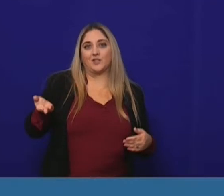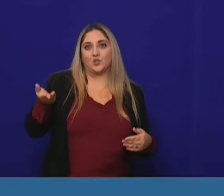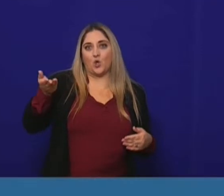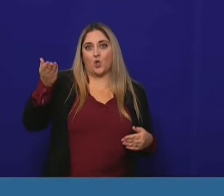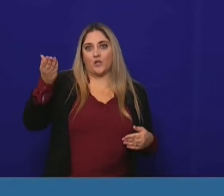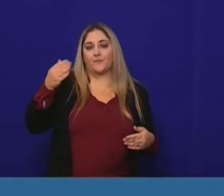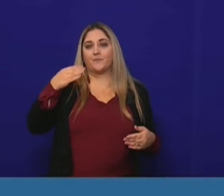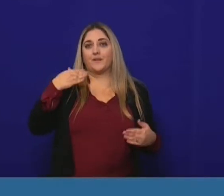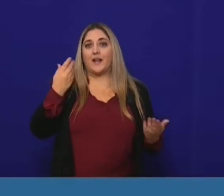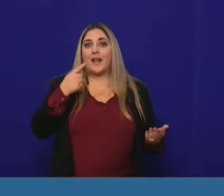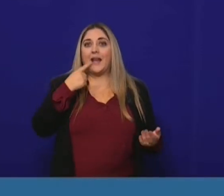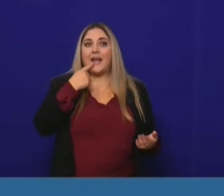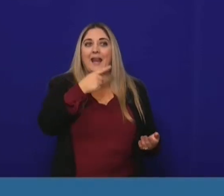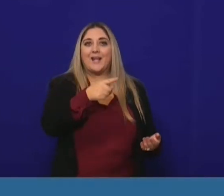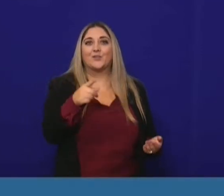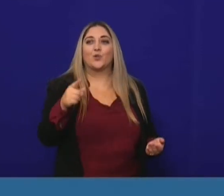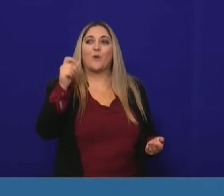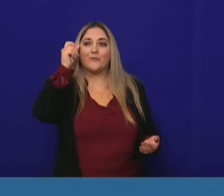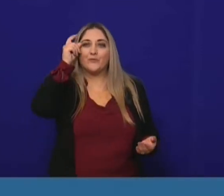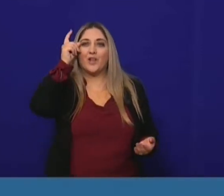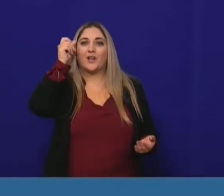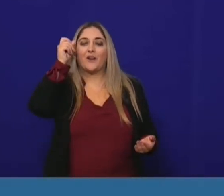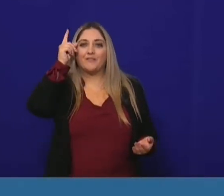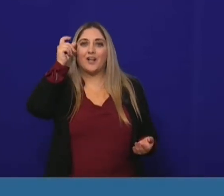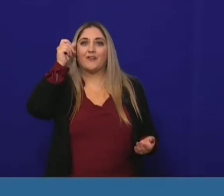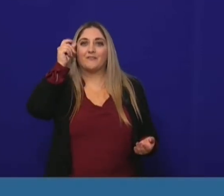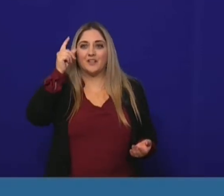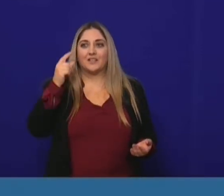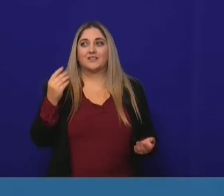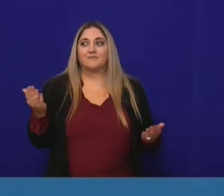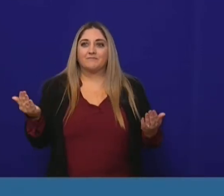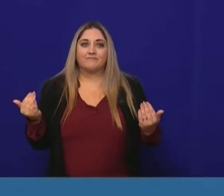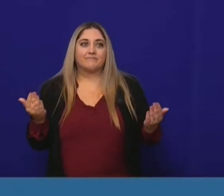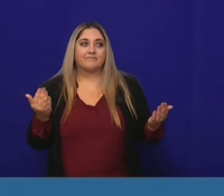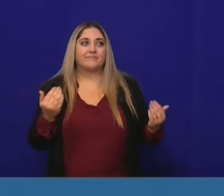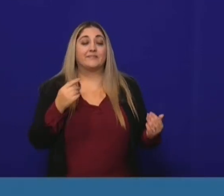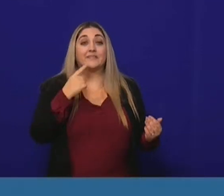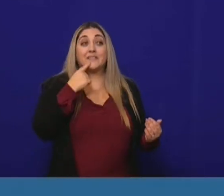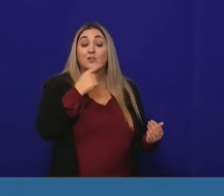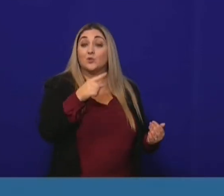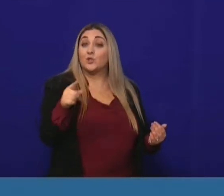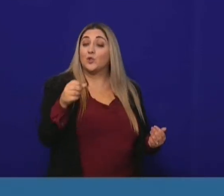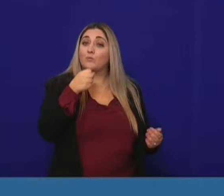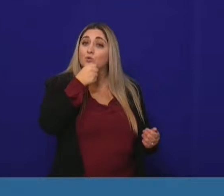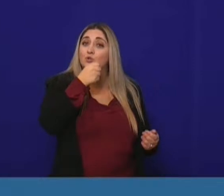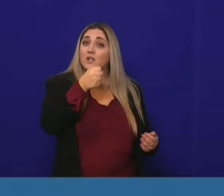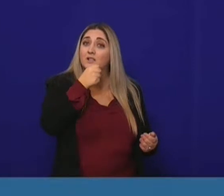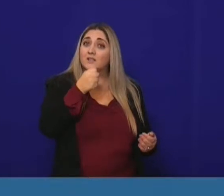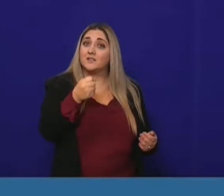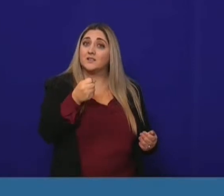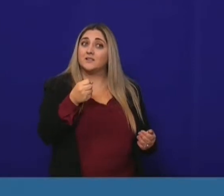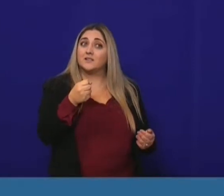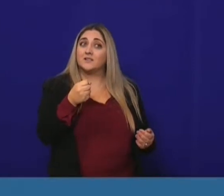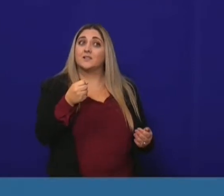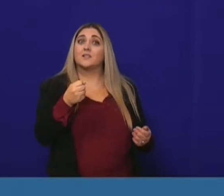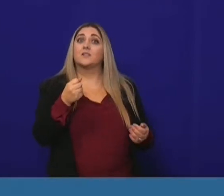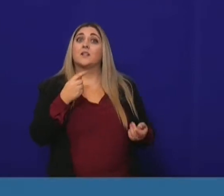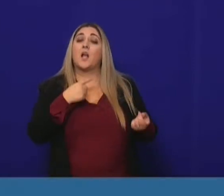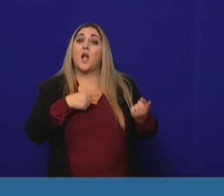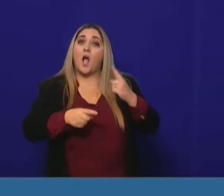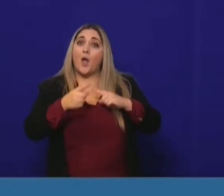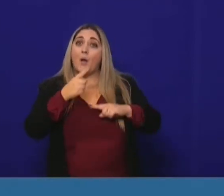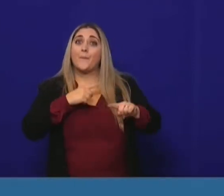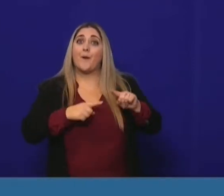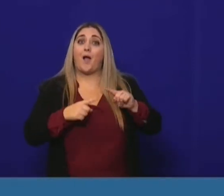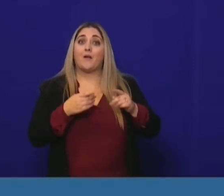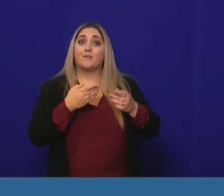dan l-appelli u wkoll niddependu ħafna fuq l-għajnuna tagħkom bħala ġurnalisti biex ukoll tippromovu din l-app ħalli kemm jista' jkun iżda